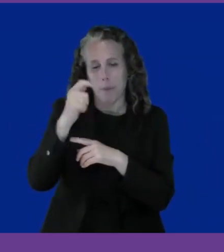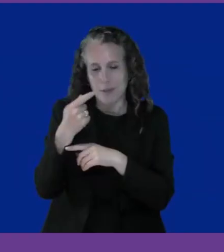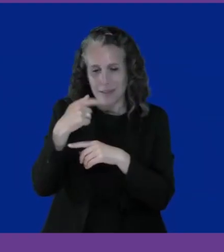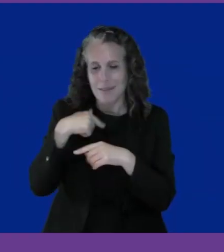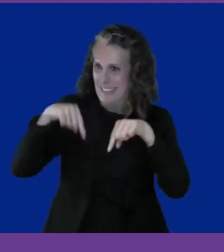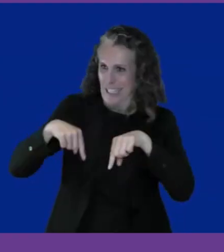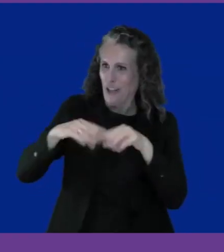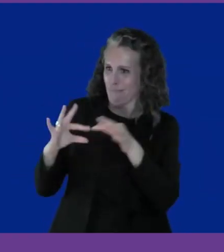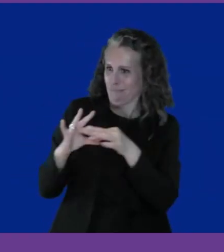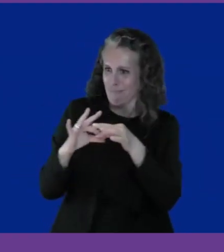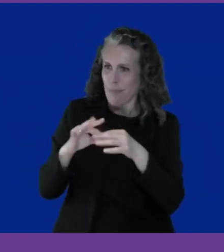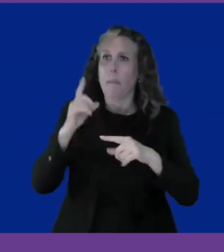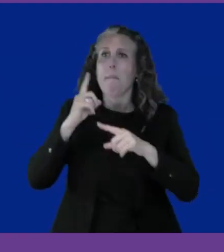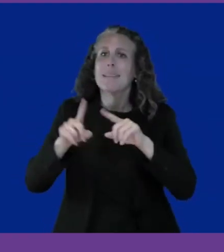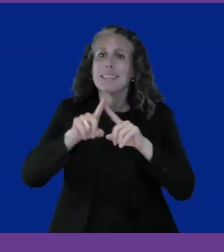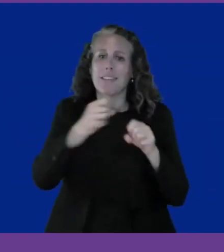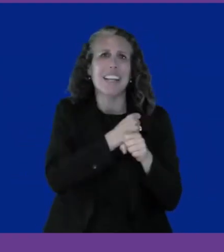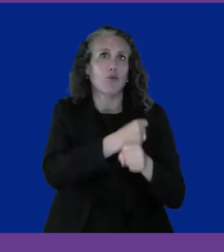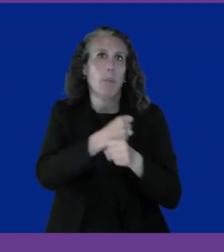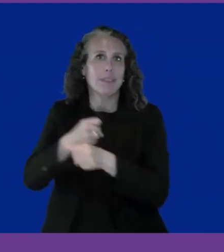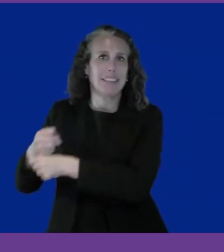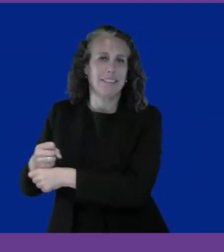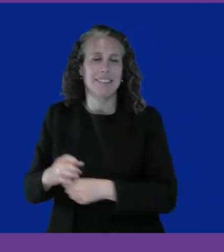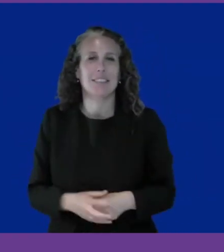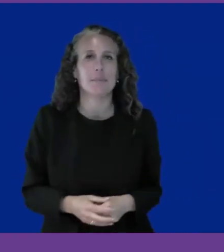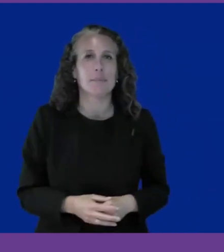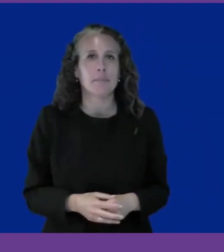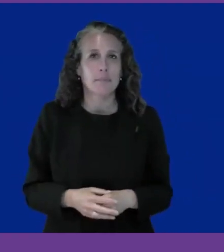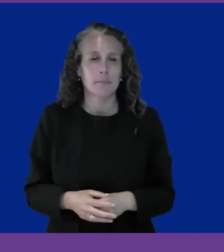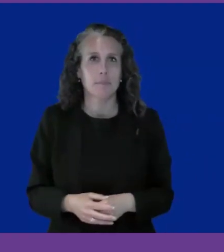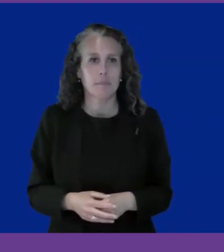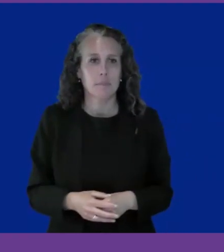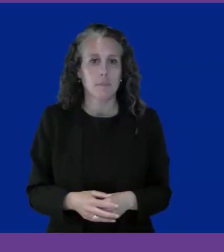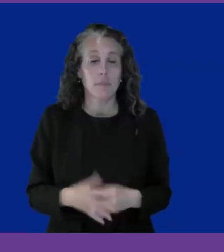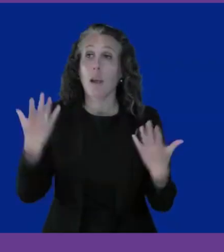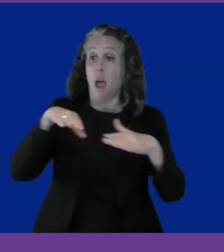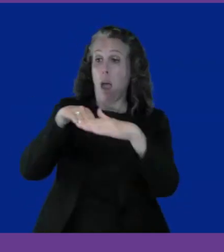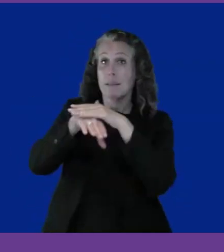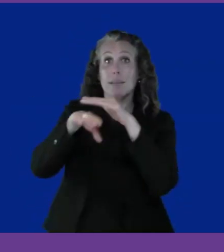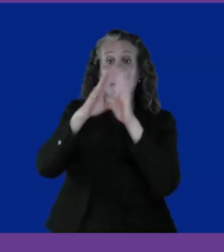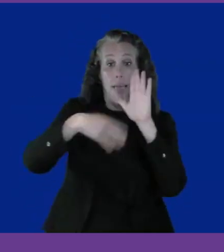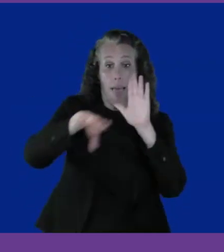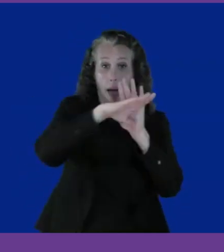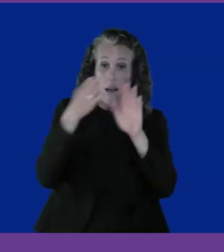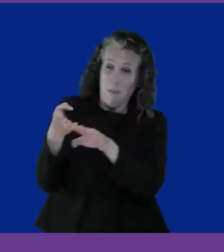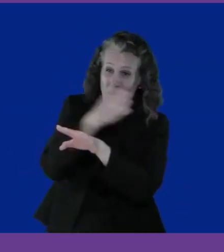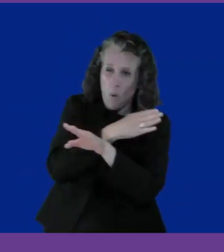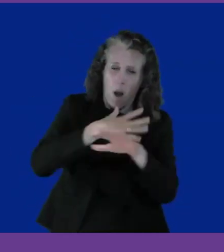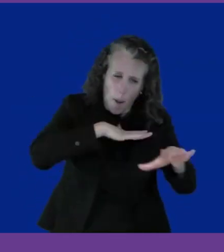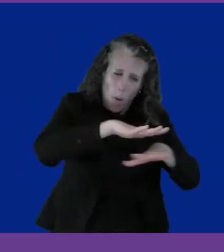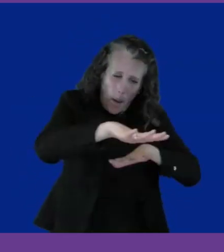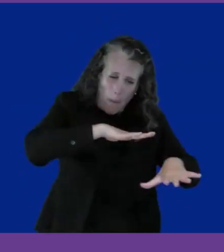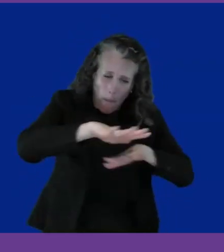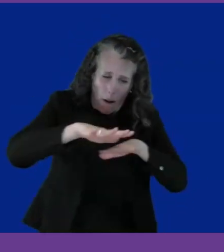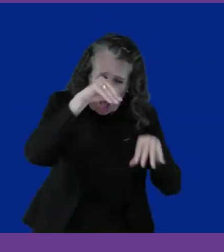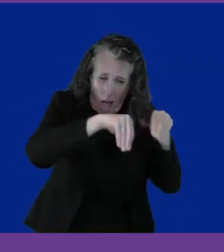and with the representatives from the industry. In all our work in preparing the Accessibility Act, we have really partnered with